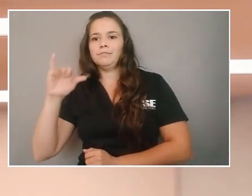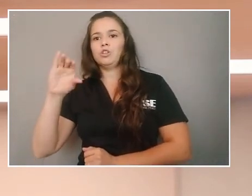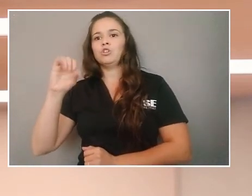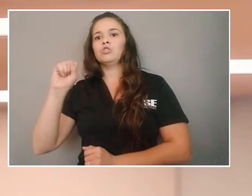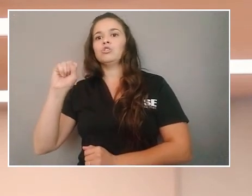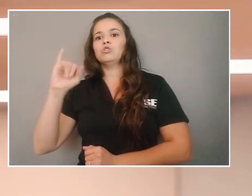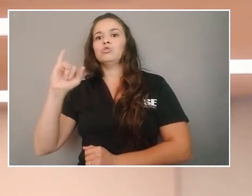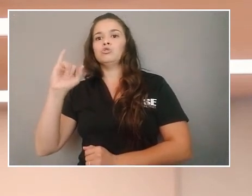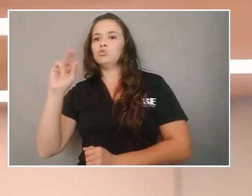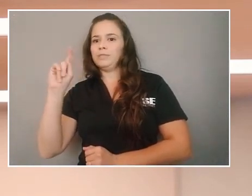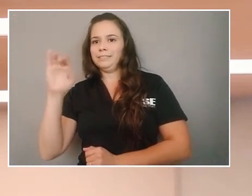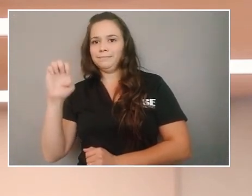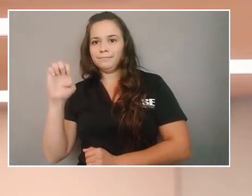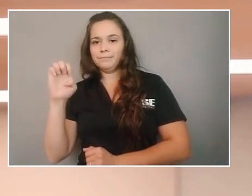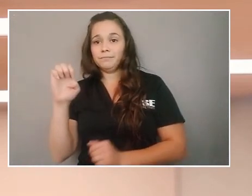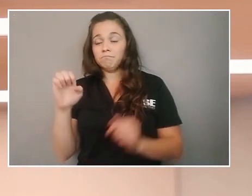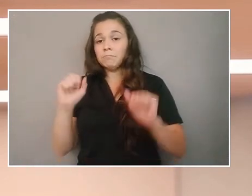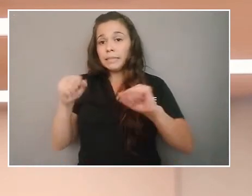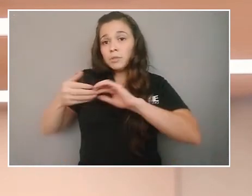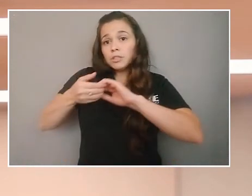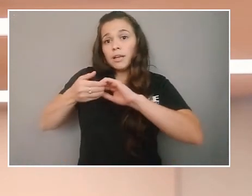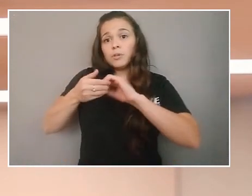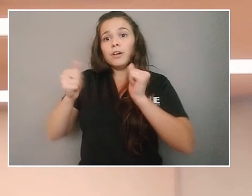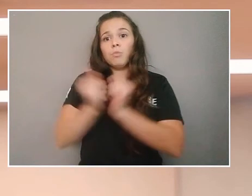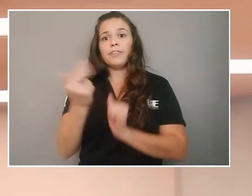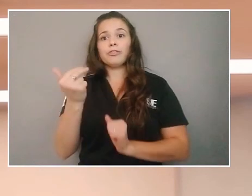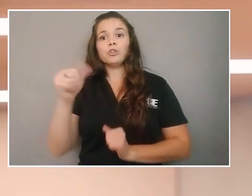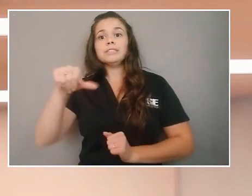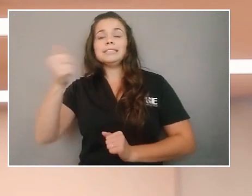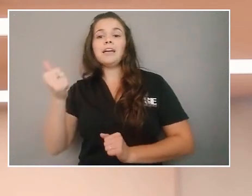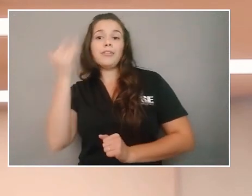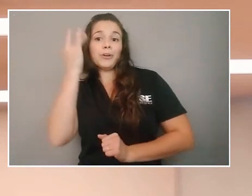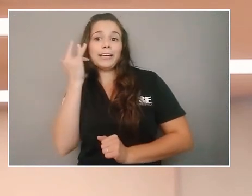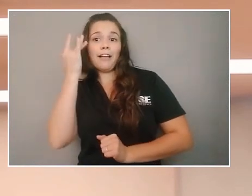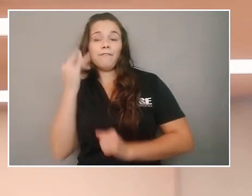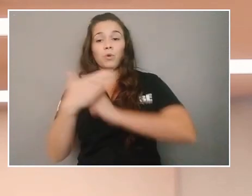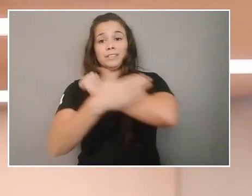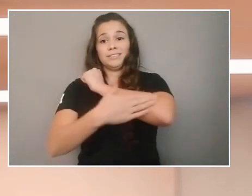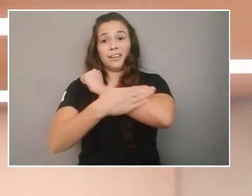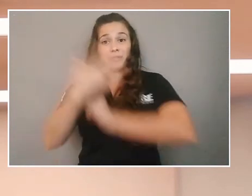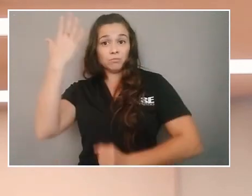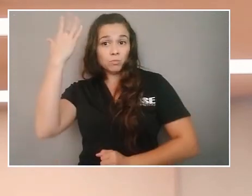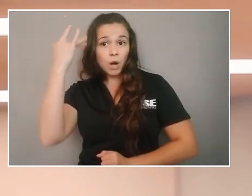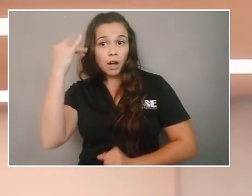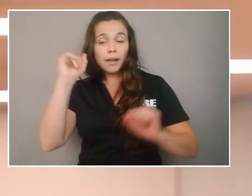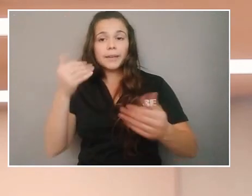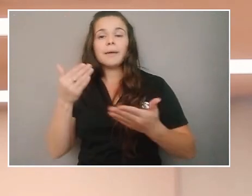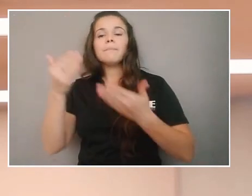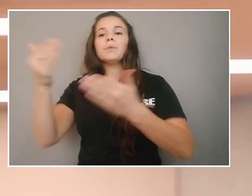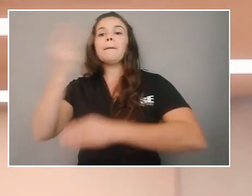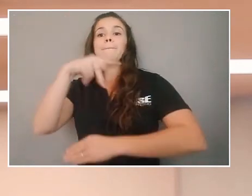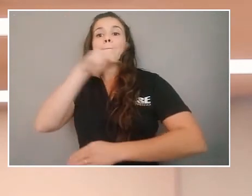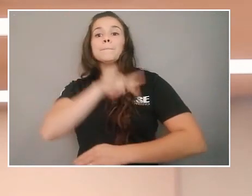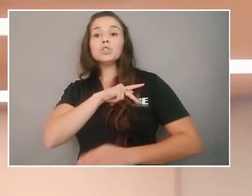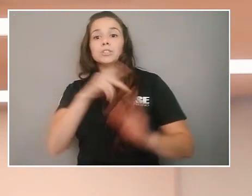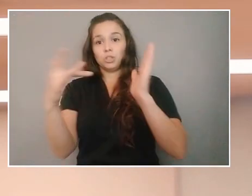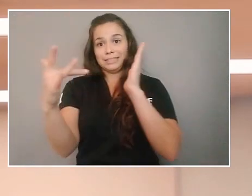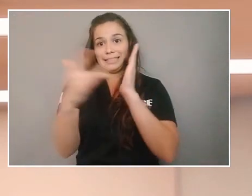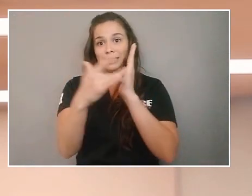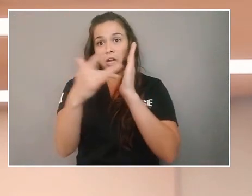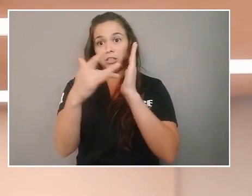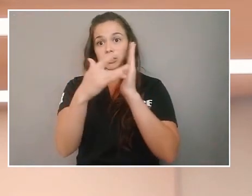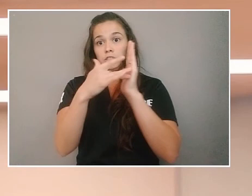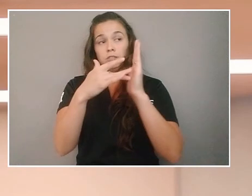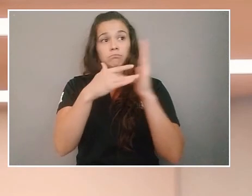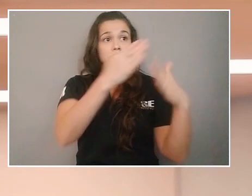with 13 other California counties to bring personal technology into the public mental health